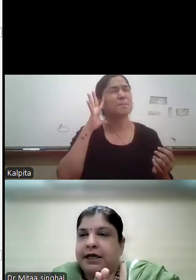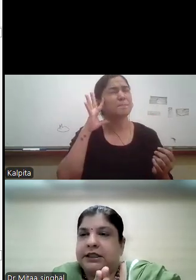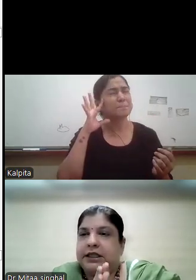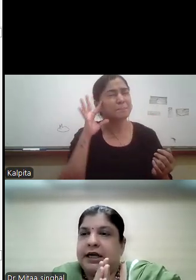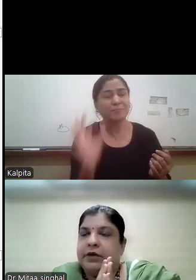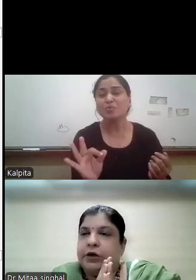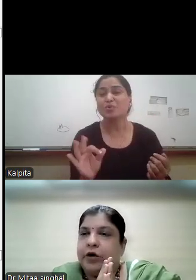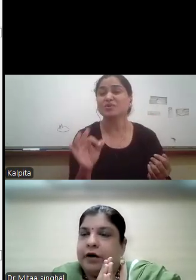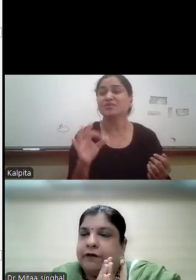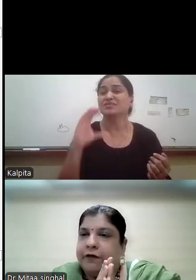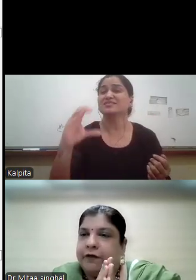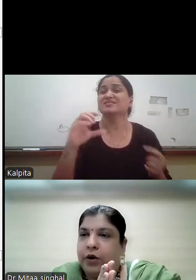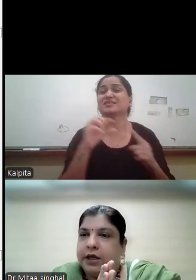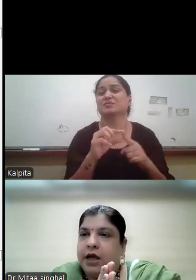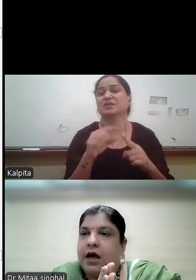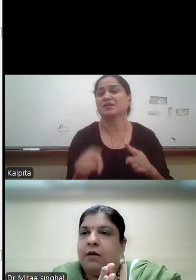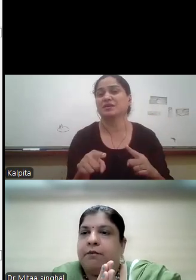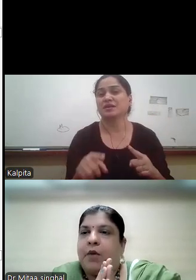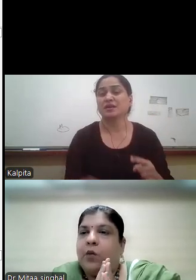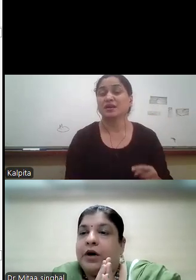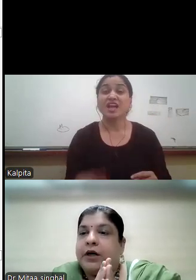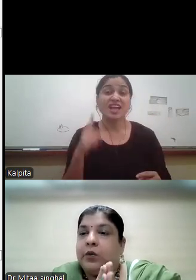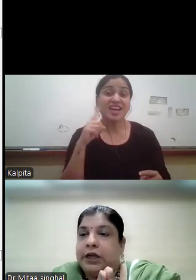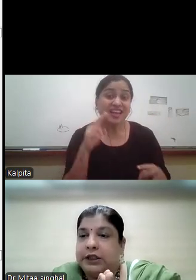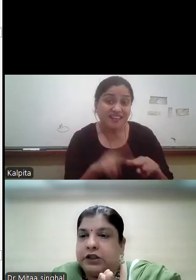the parents are able to afford a